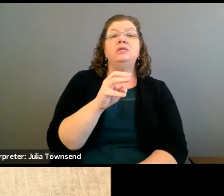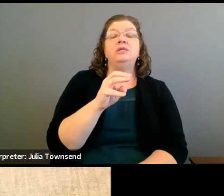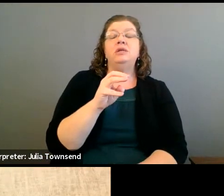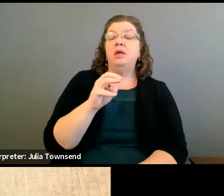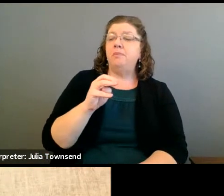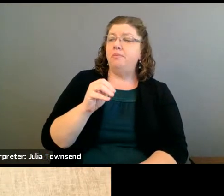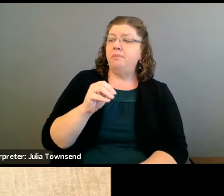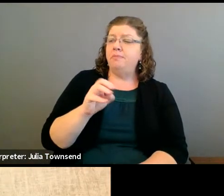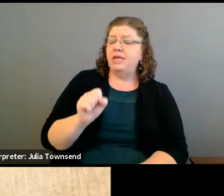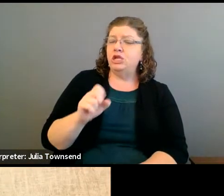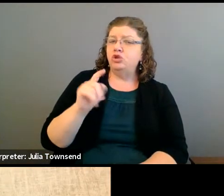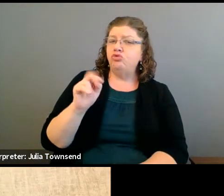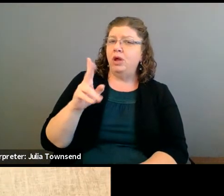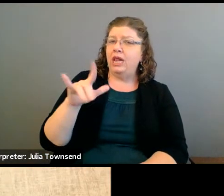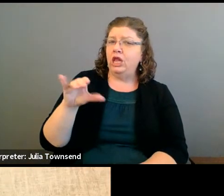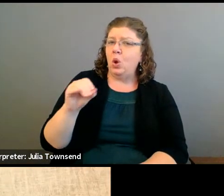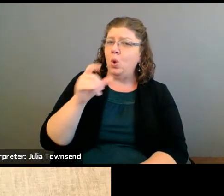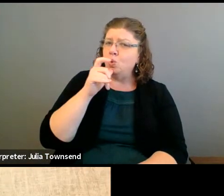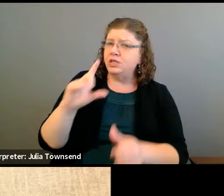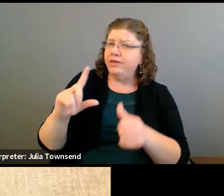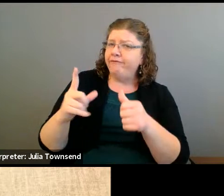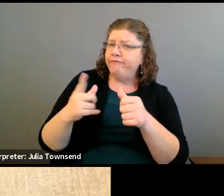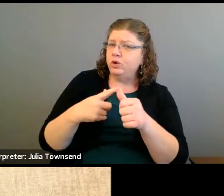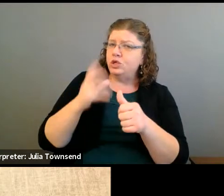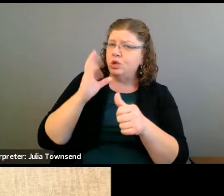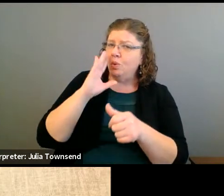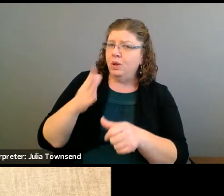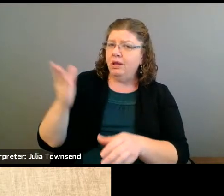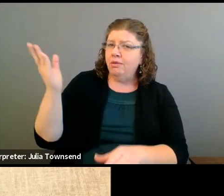me who's the first person to come on?